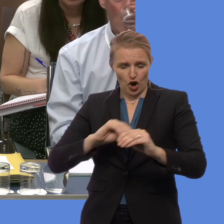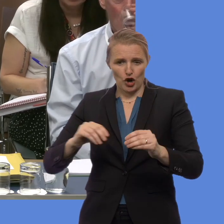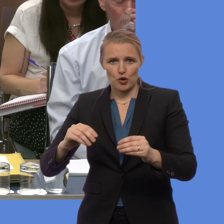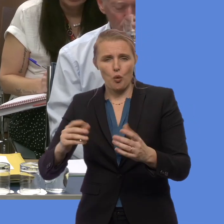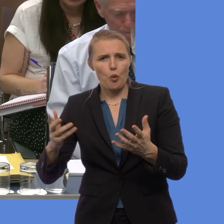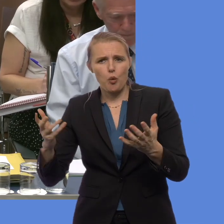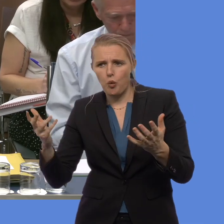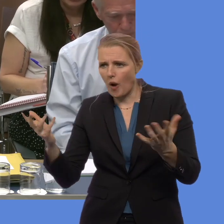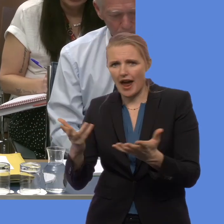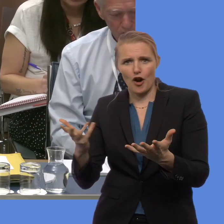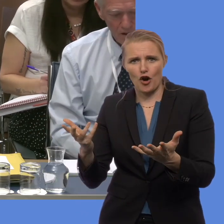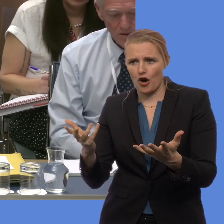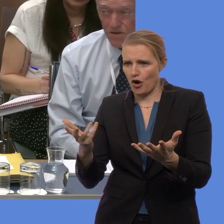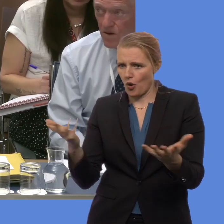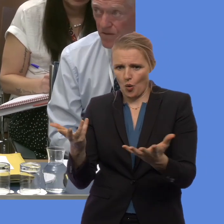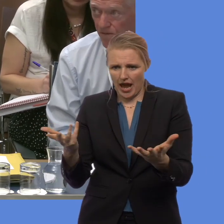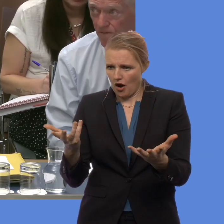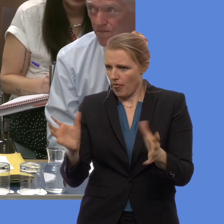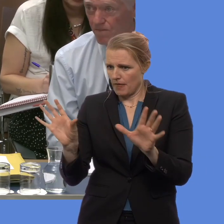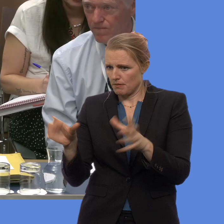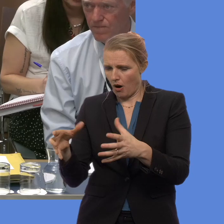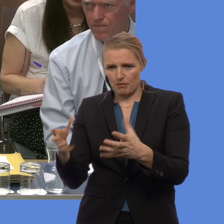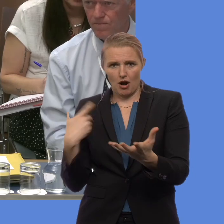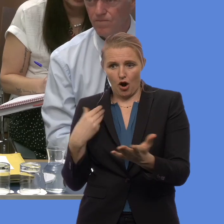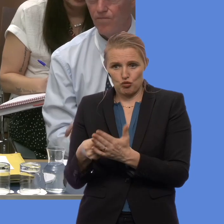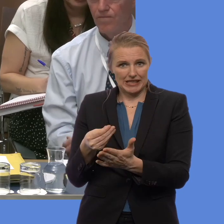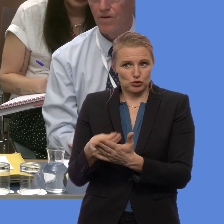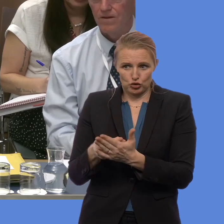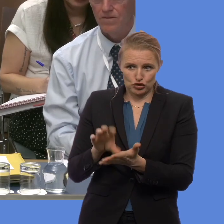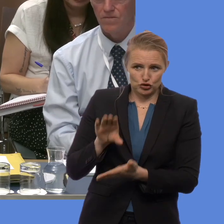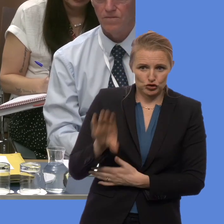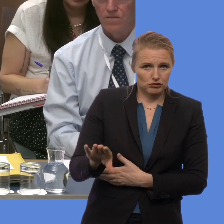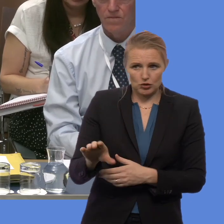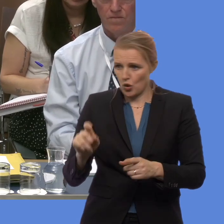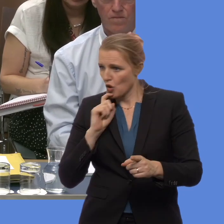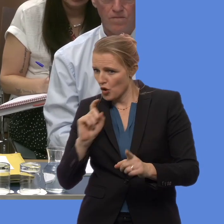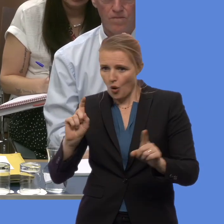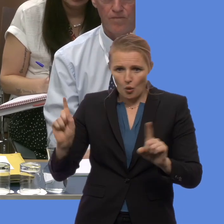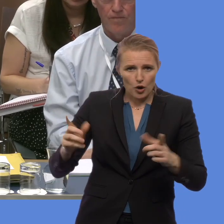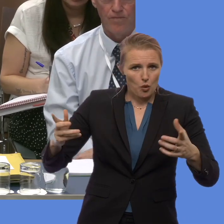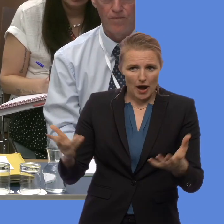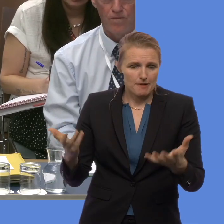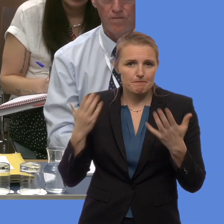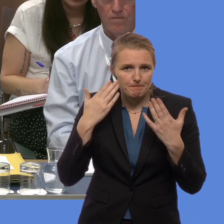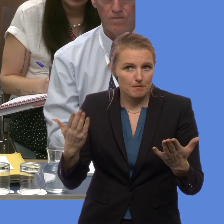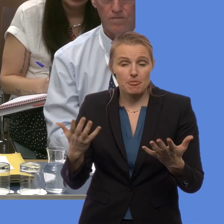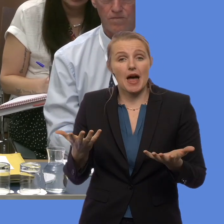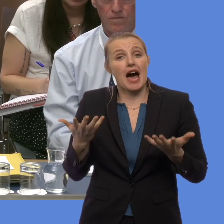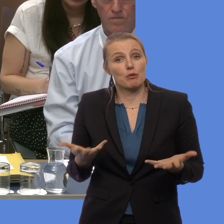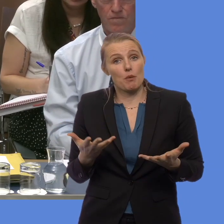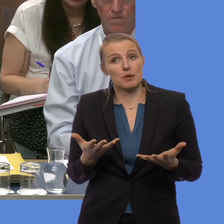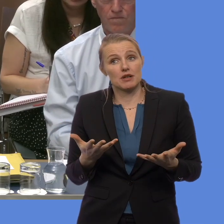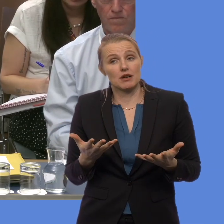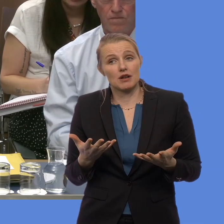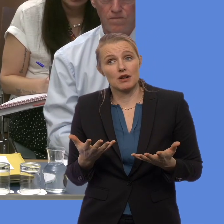resource lines sit, if you like, across the department. We're working through sign language of itself, connection